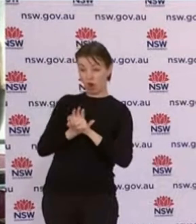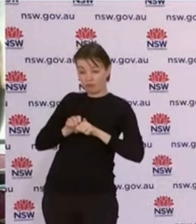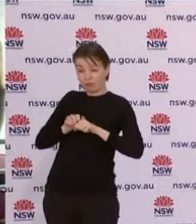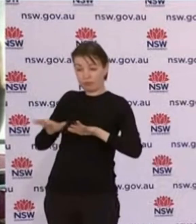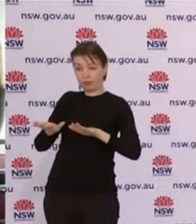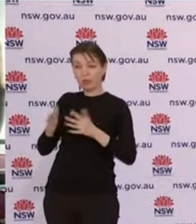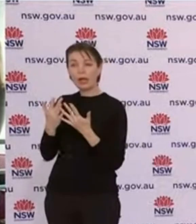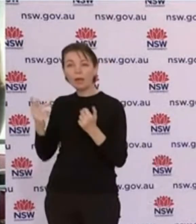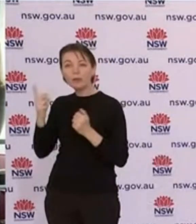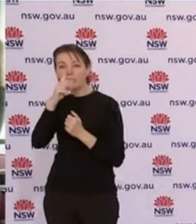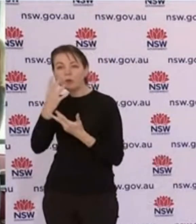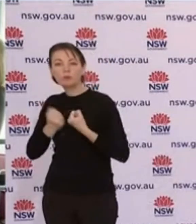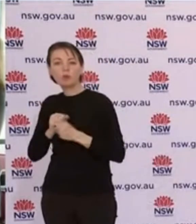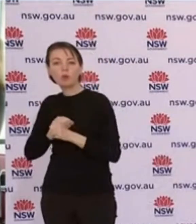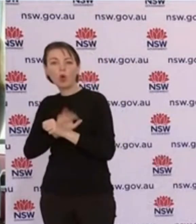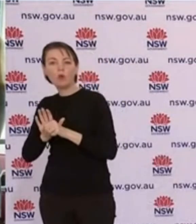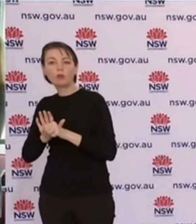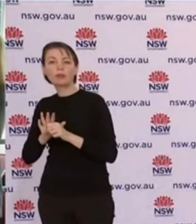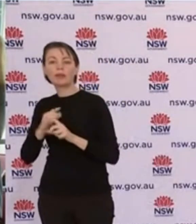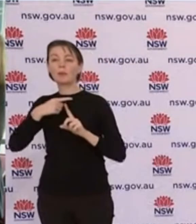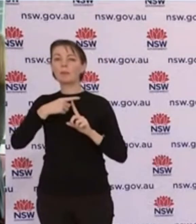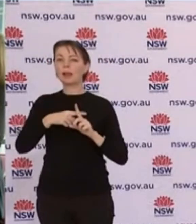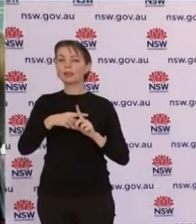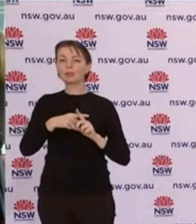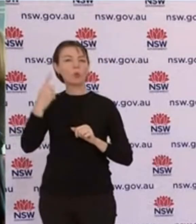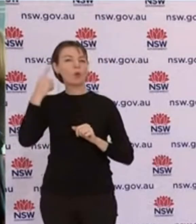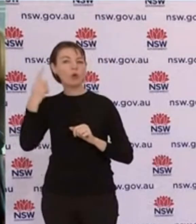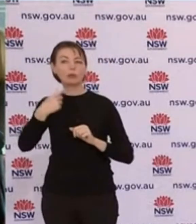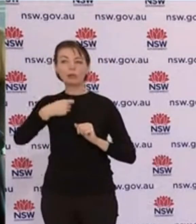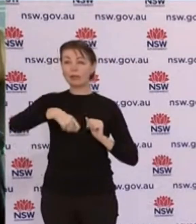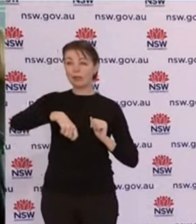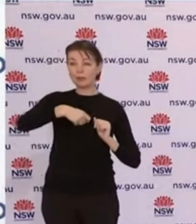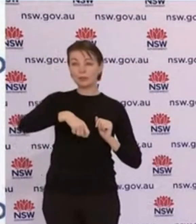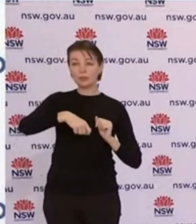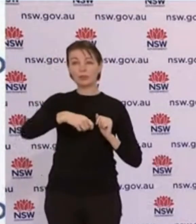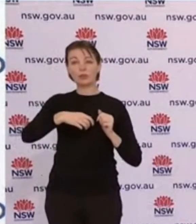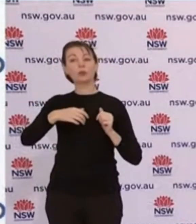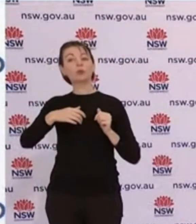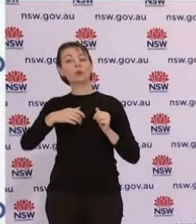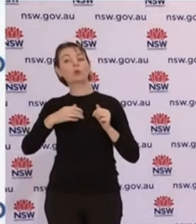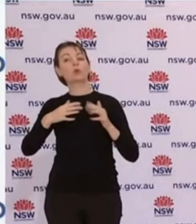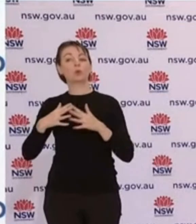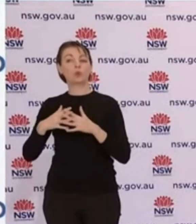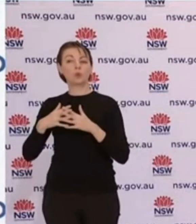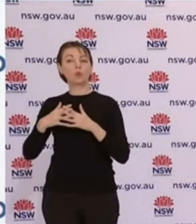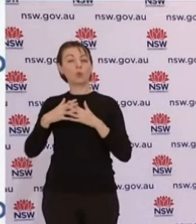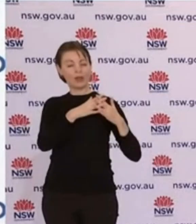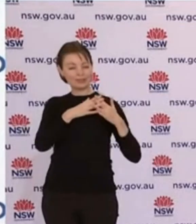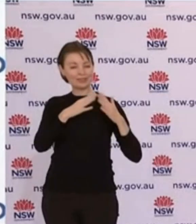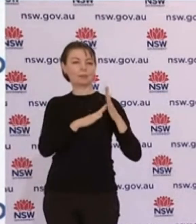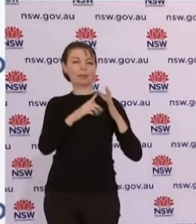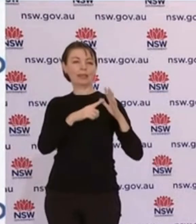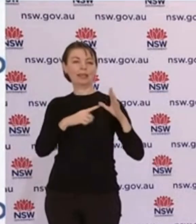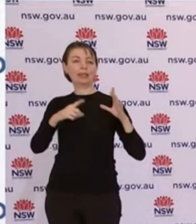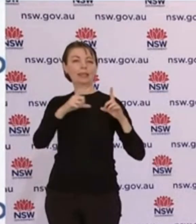hearing that they're now using ventilators in non-ICU wards. They're quite overwhelmed. Can you give us some comments on that? Sure. Let me just